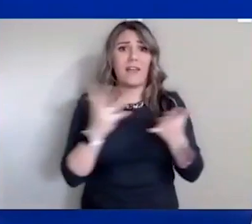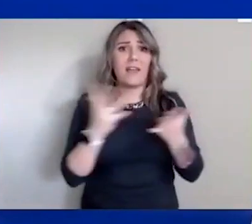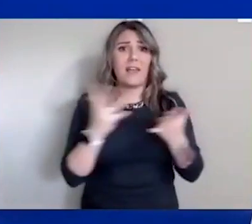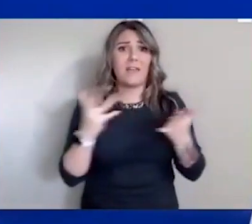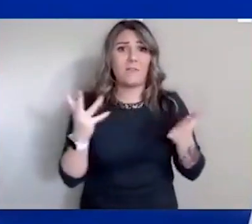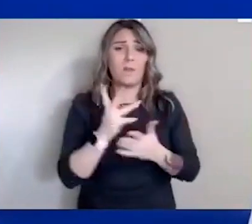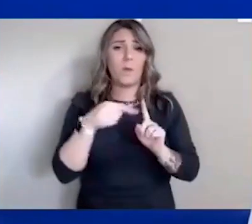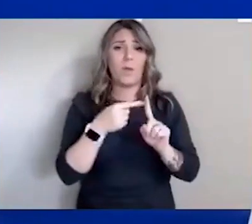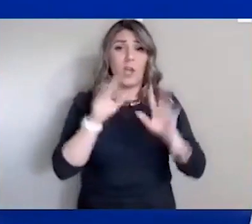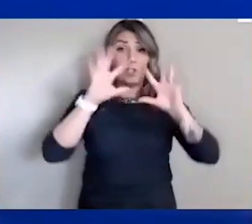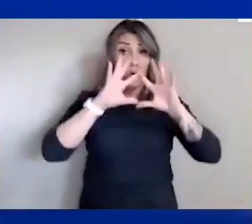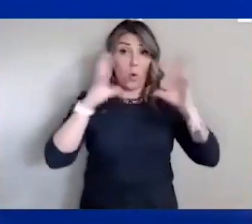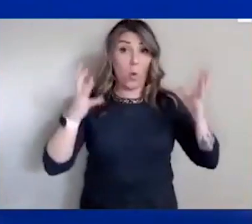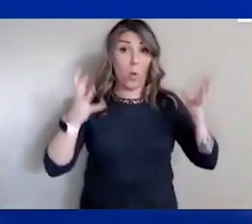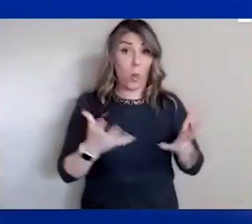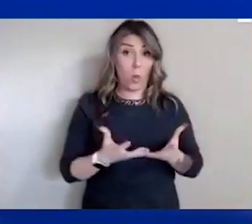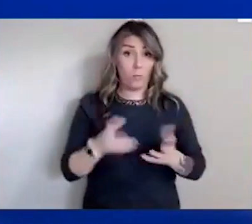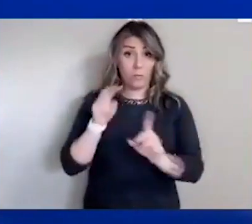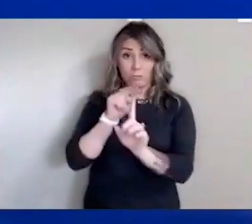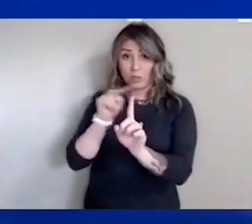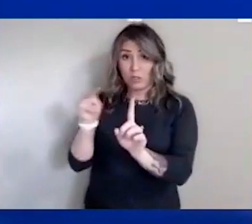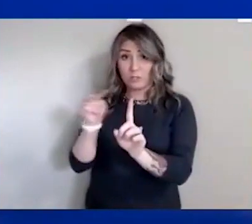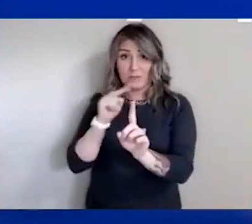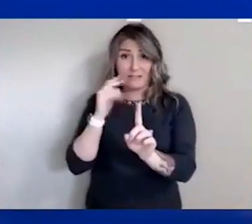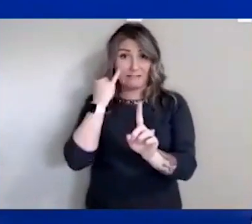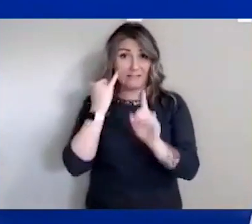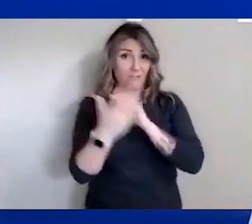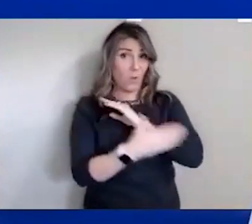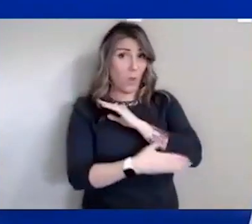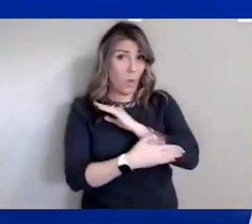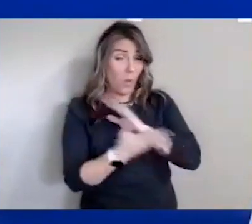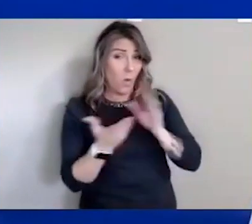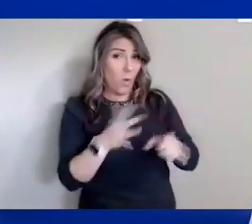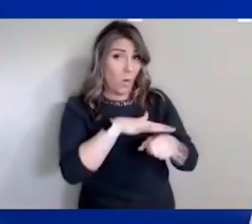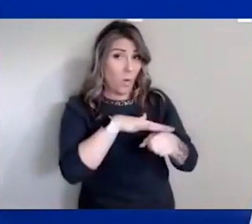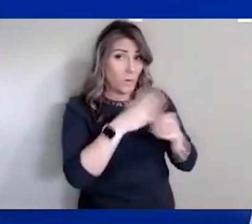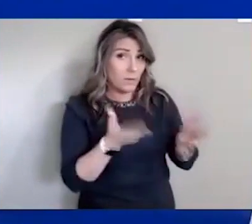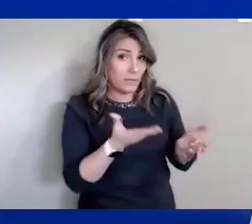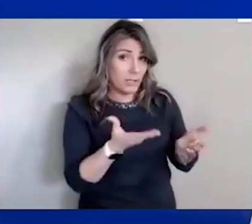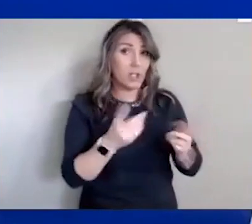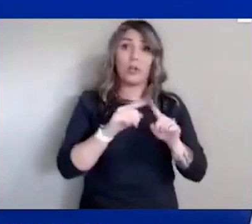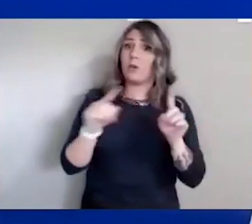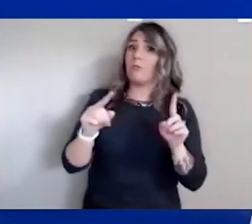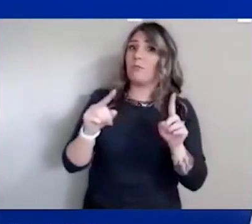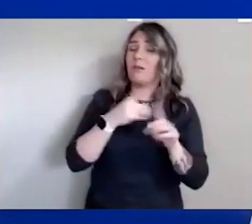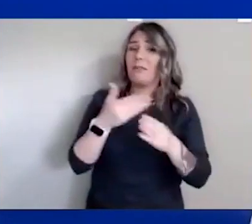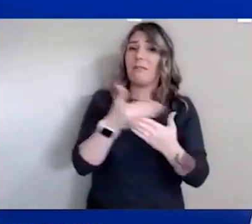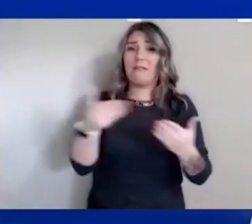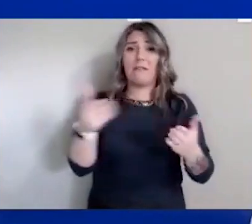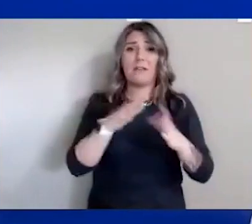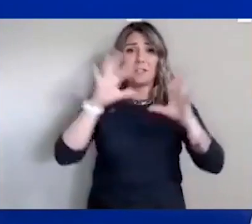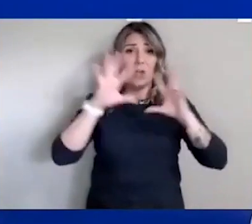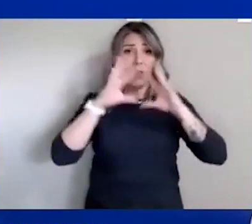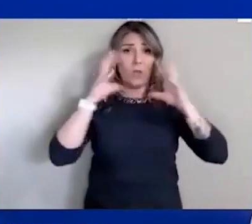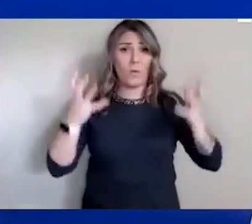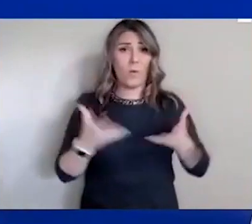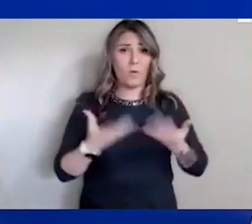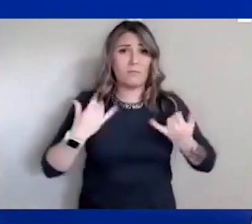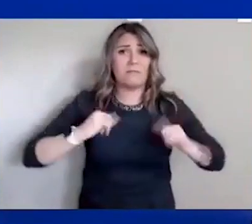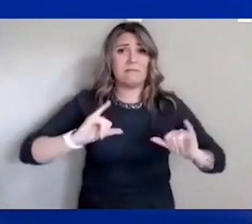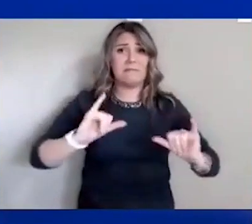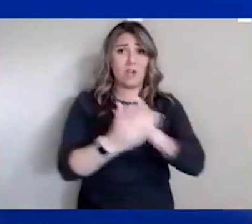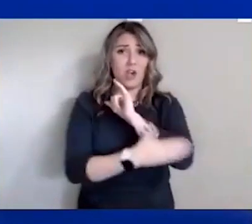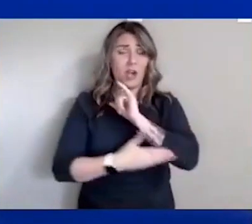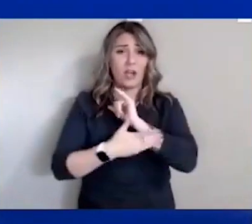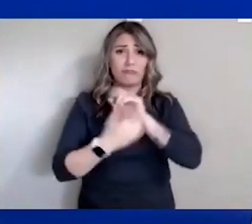global standpoint, even if here locally we say things are much better, across the globe, it is not. There are still countries that are not doing as well. Now, the